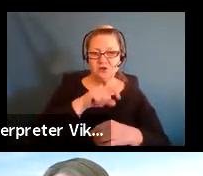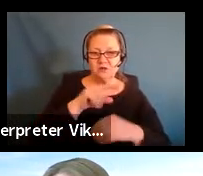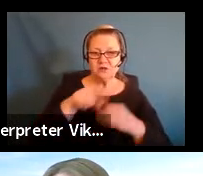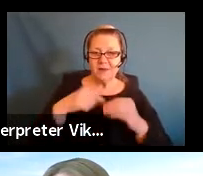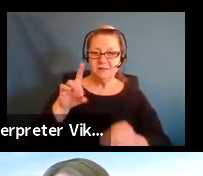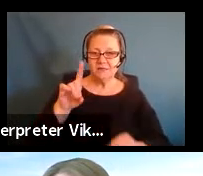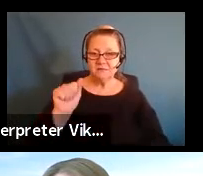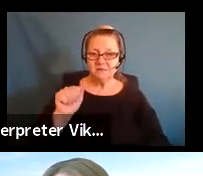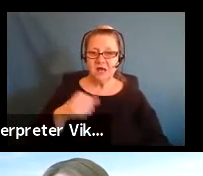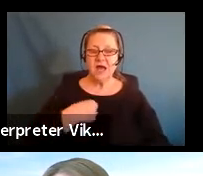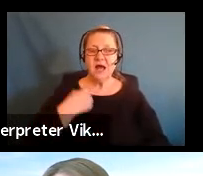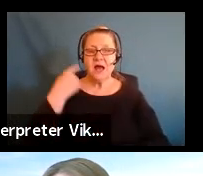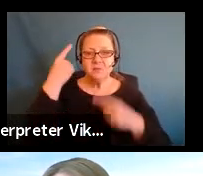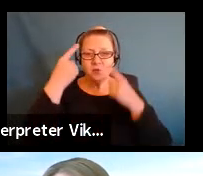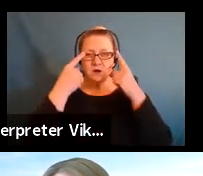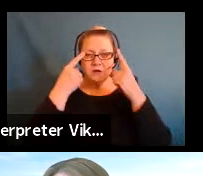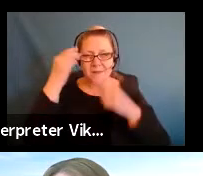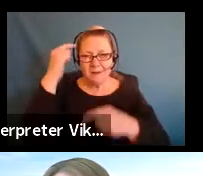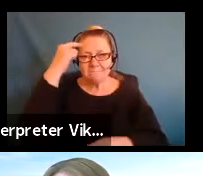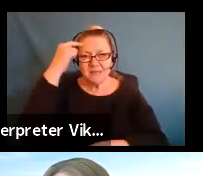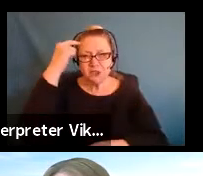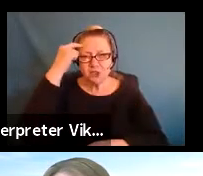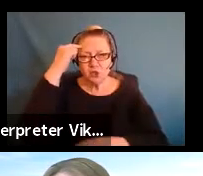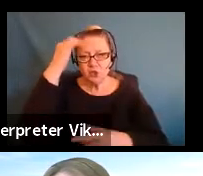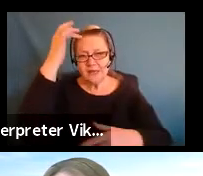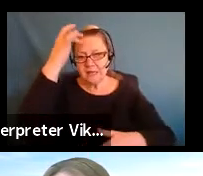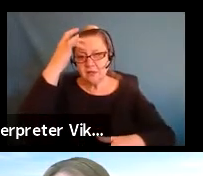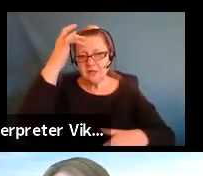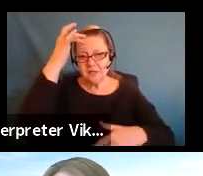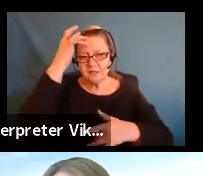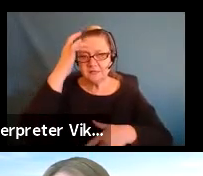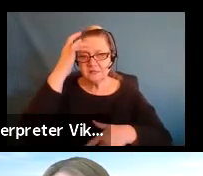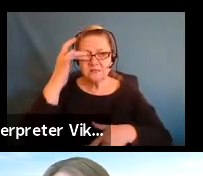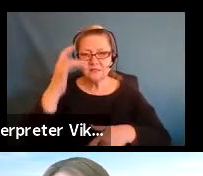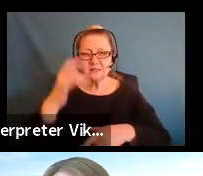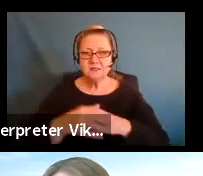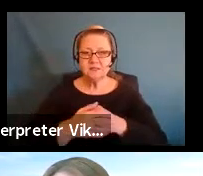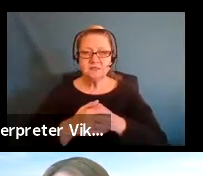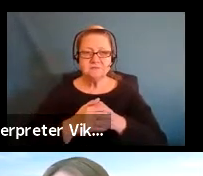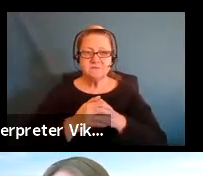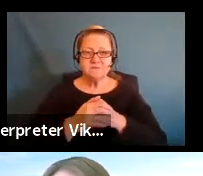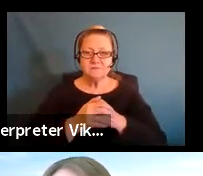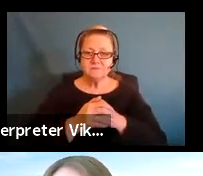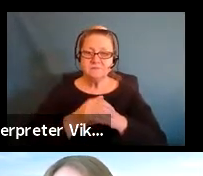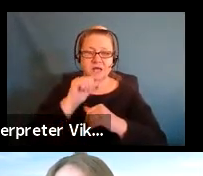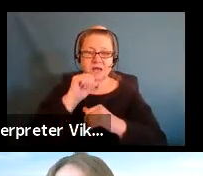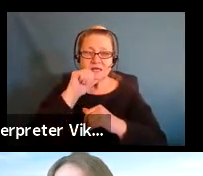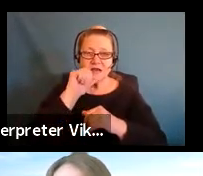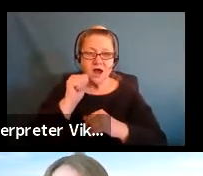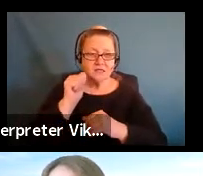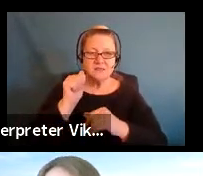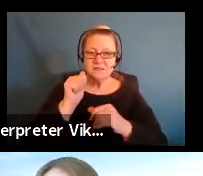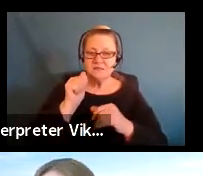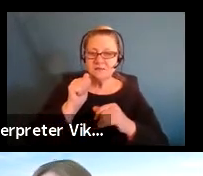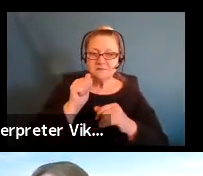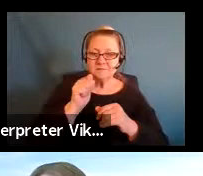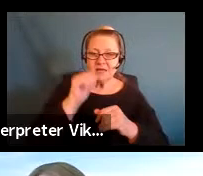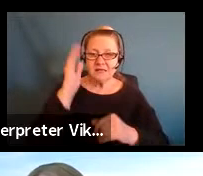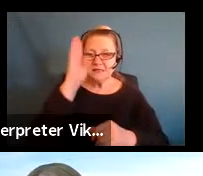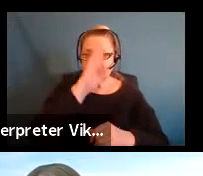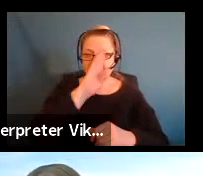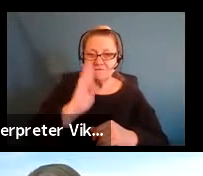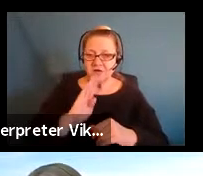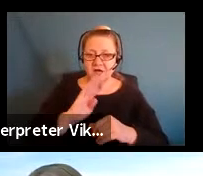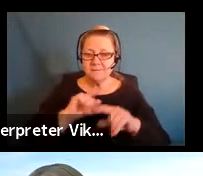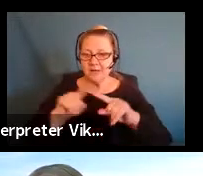about comorbidities of mental illness, since 1 in 5 folk have one. It doesn't have to be the far end with schizophrenia, but any of the other lower